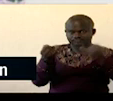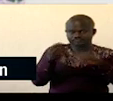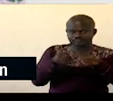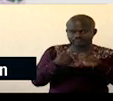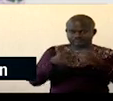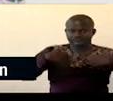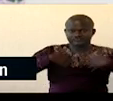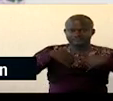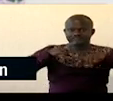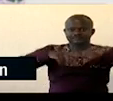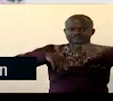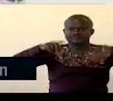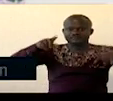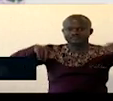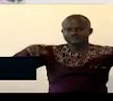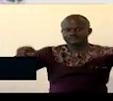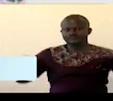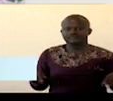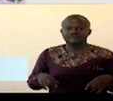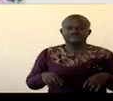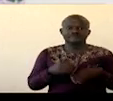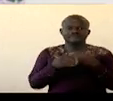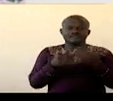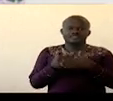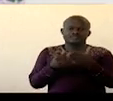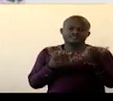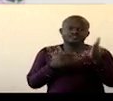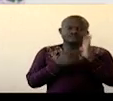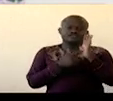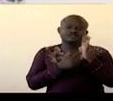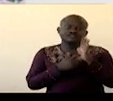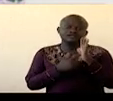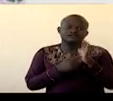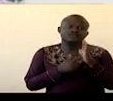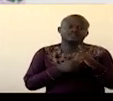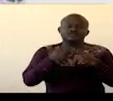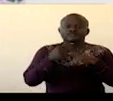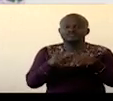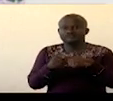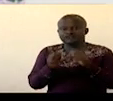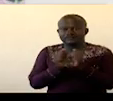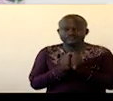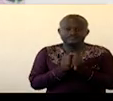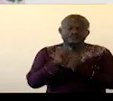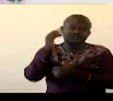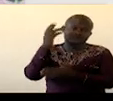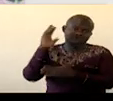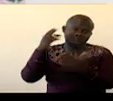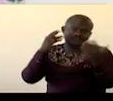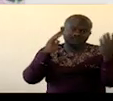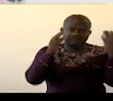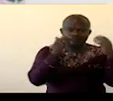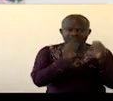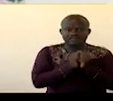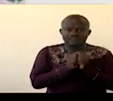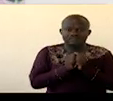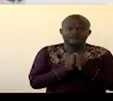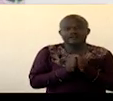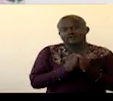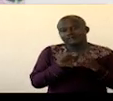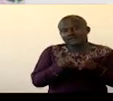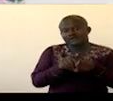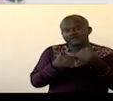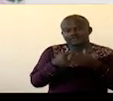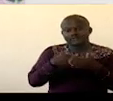biodiversity. You can see this diagram is showing different plants and animals. Like you see here,